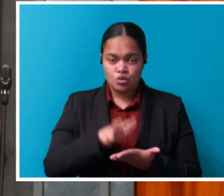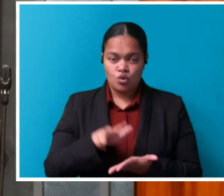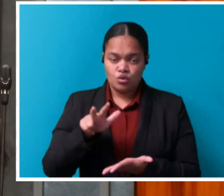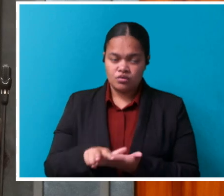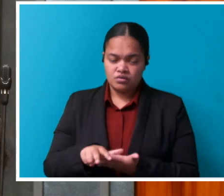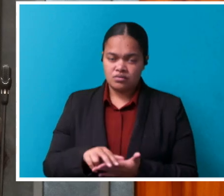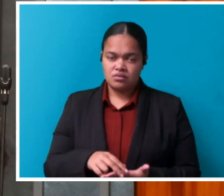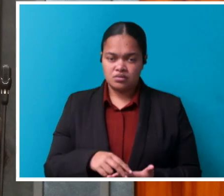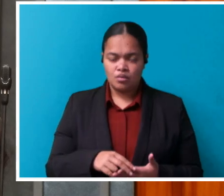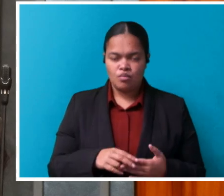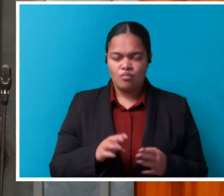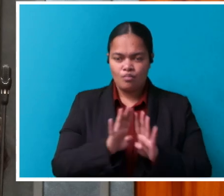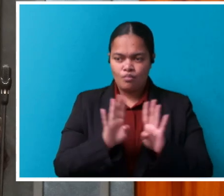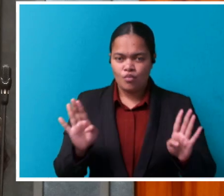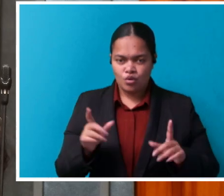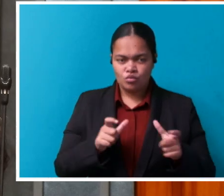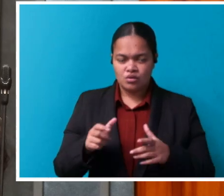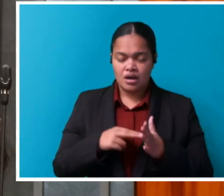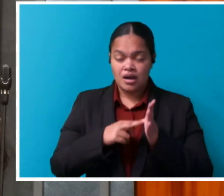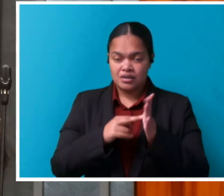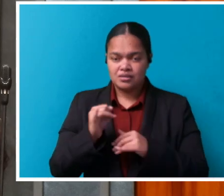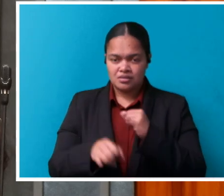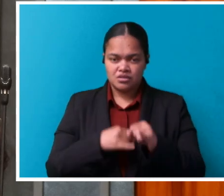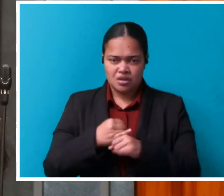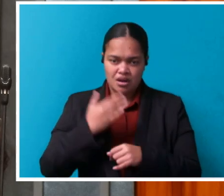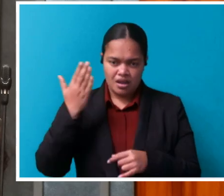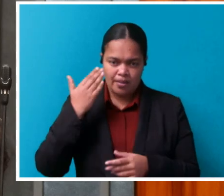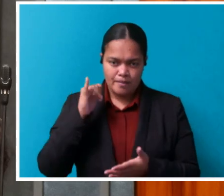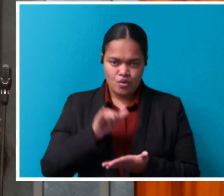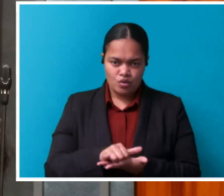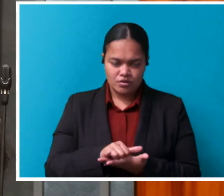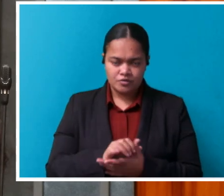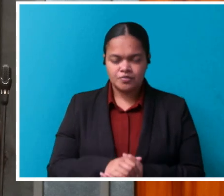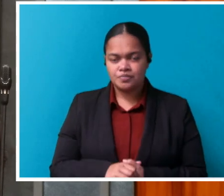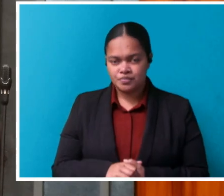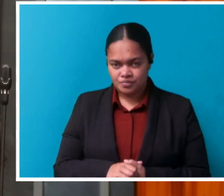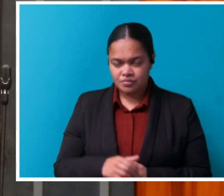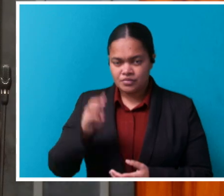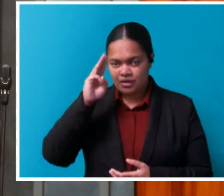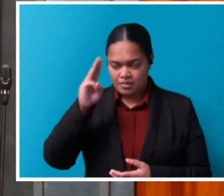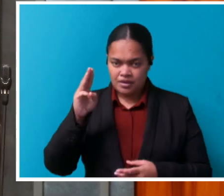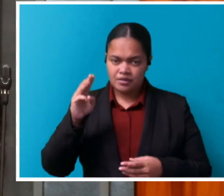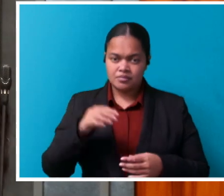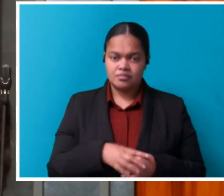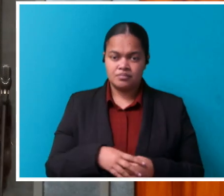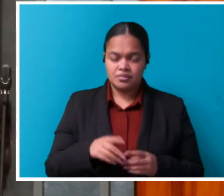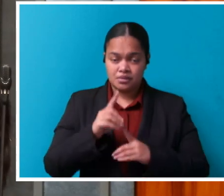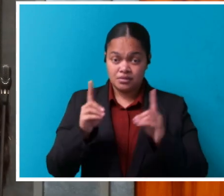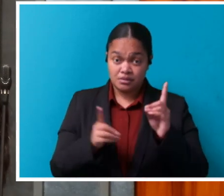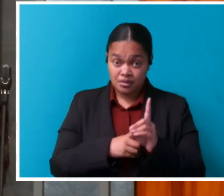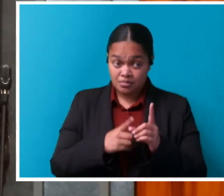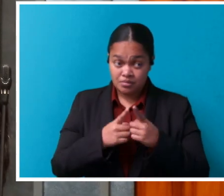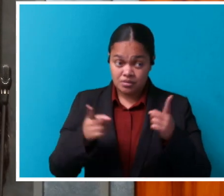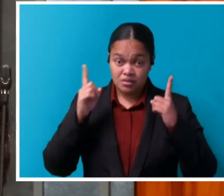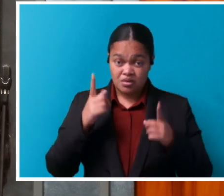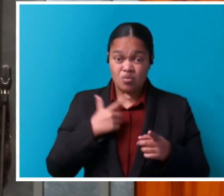border controls at the Nandi International Airport. Madam Deputy Speaker, to clear graduates from bond